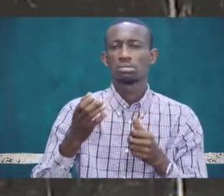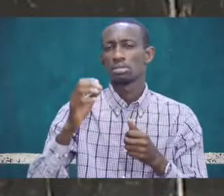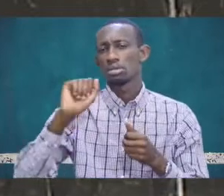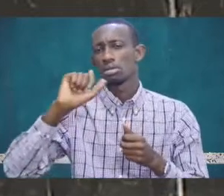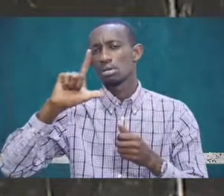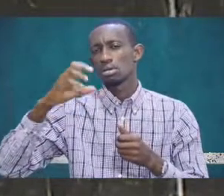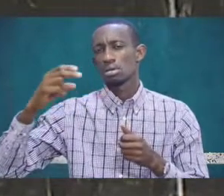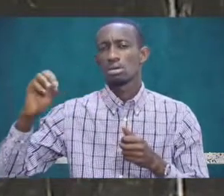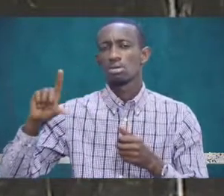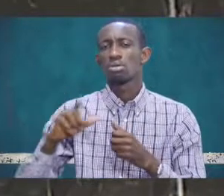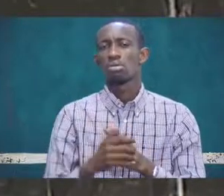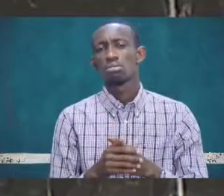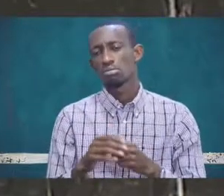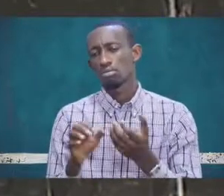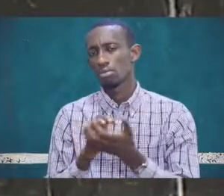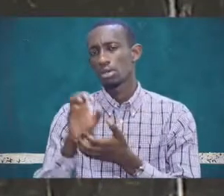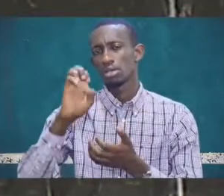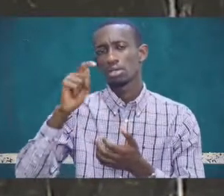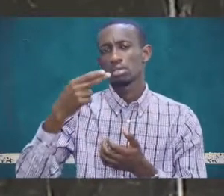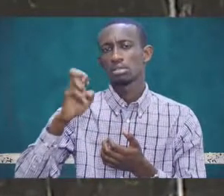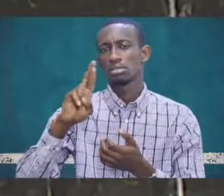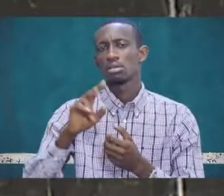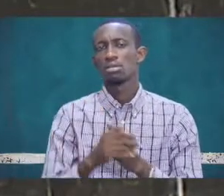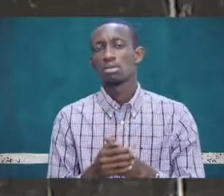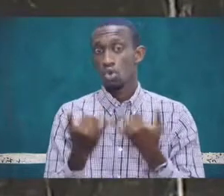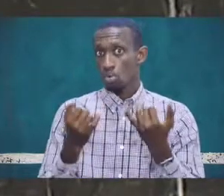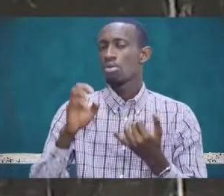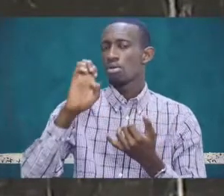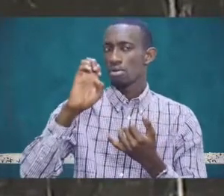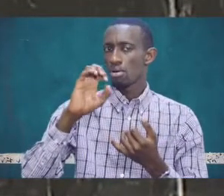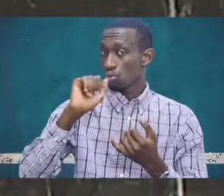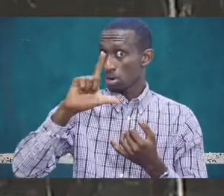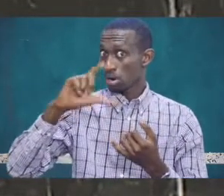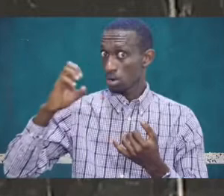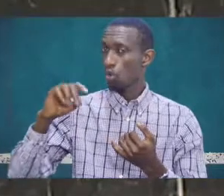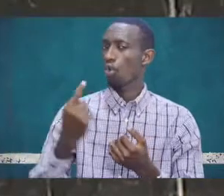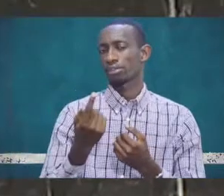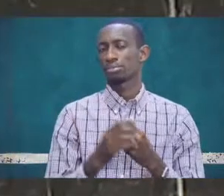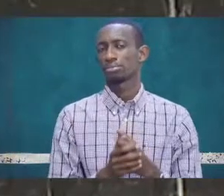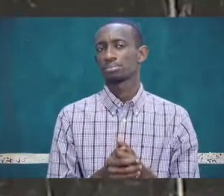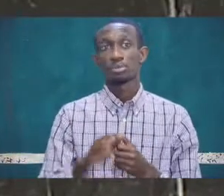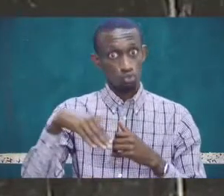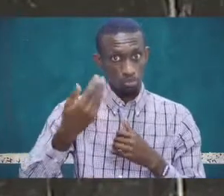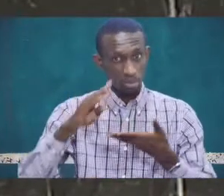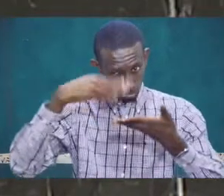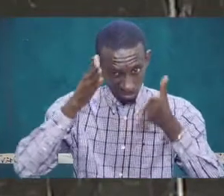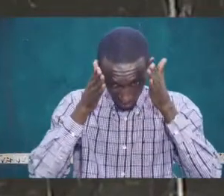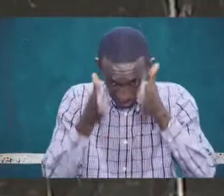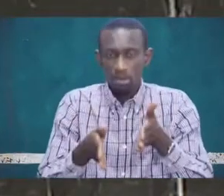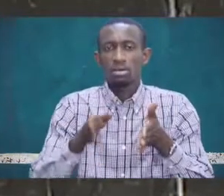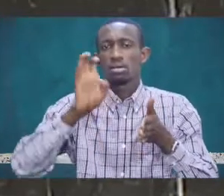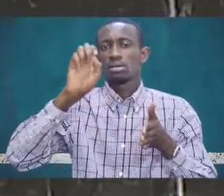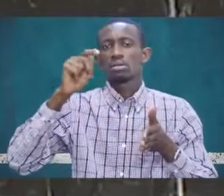ethers. We are talking about alcohols right now, but later on, we'll have to talk about ethers. And that is one of the reactions